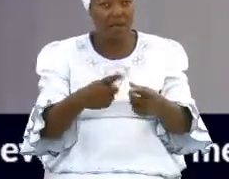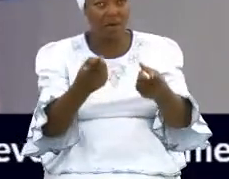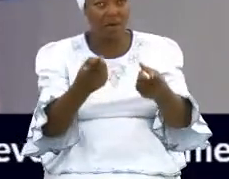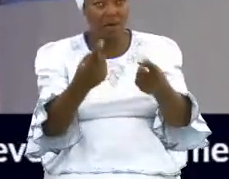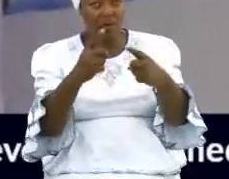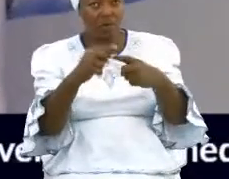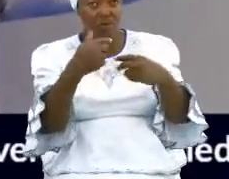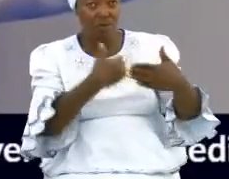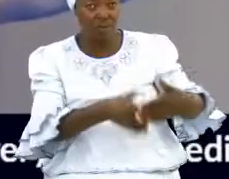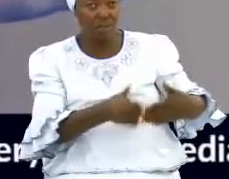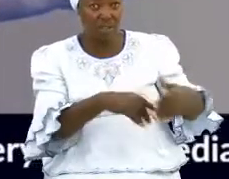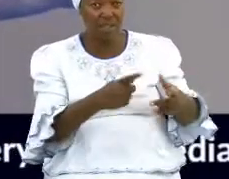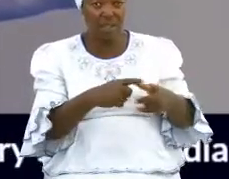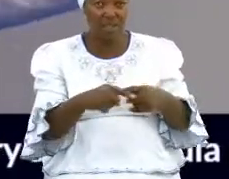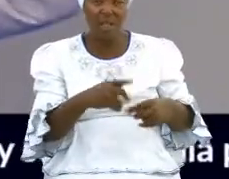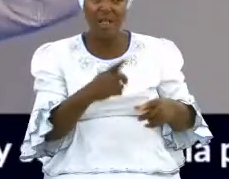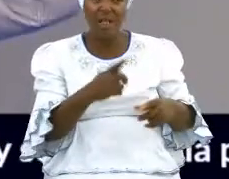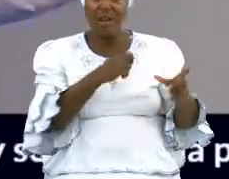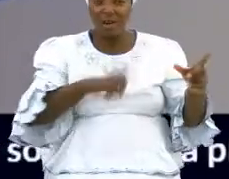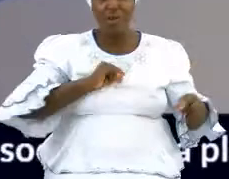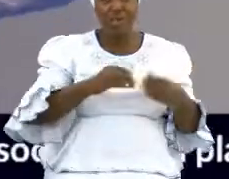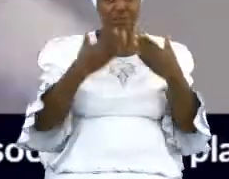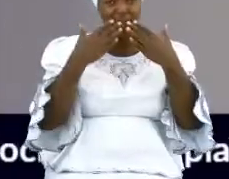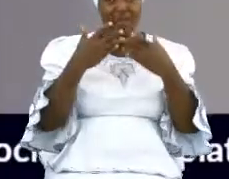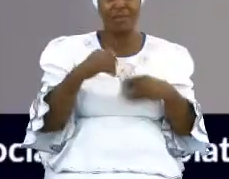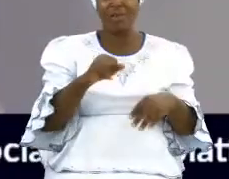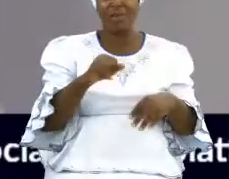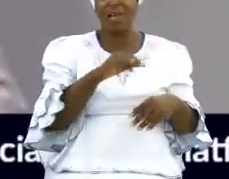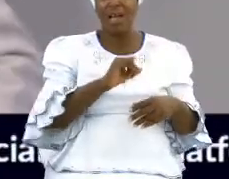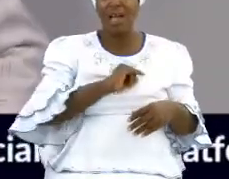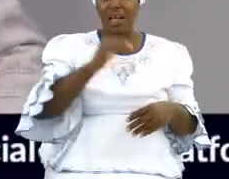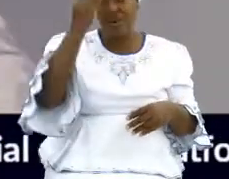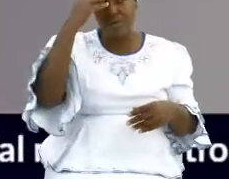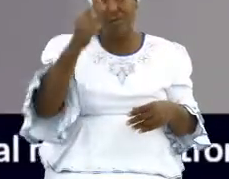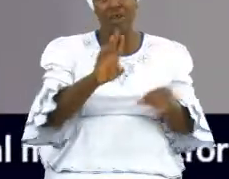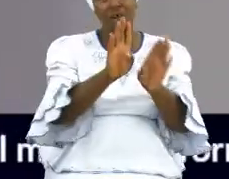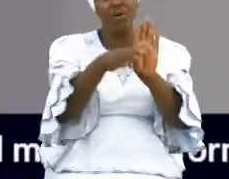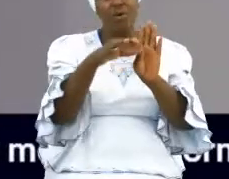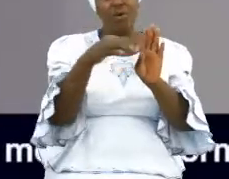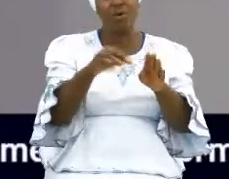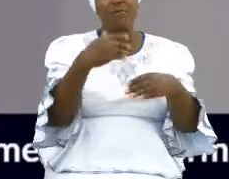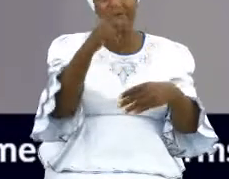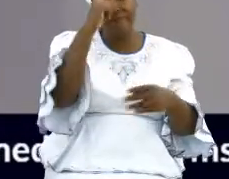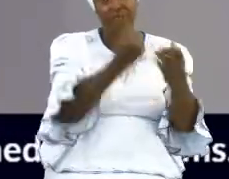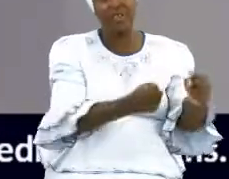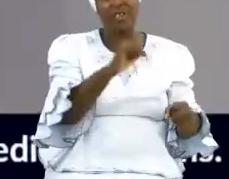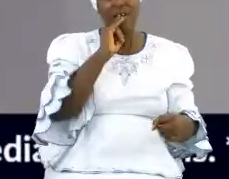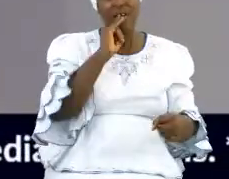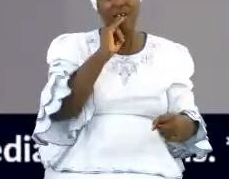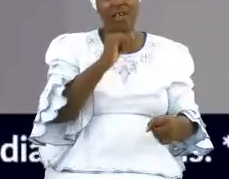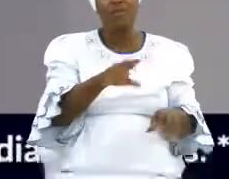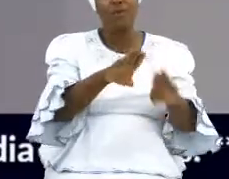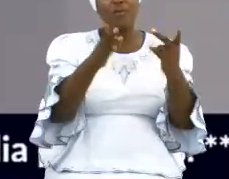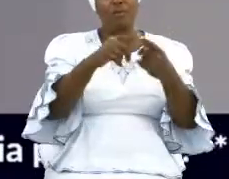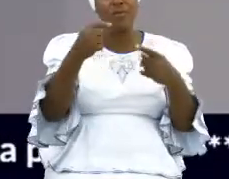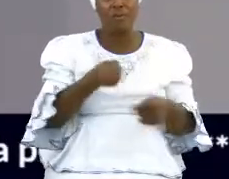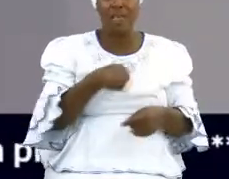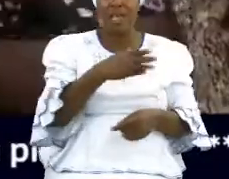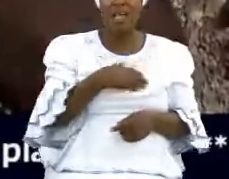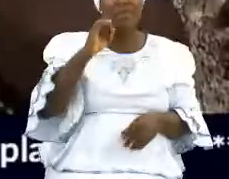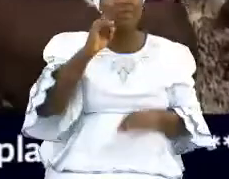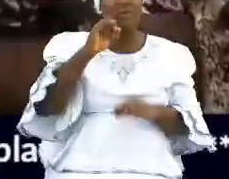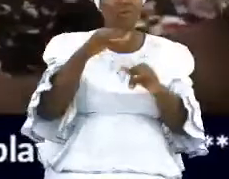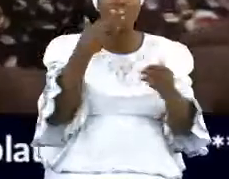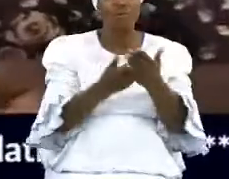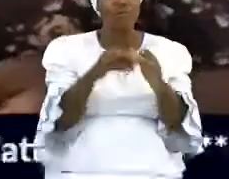say, Lord, I thank you. I know the door of faith is opened unto me, and it will do good in your